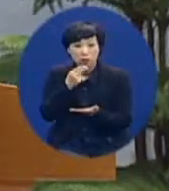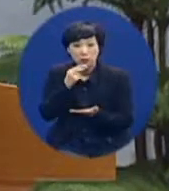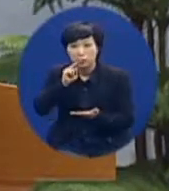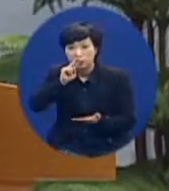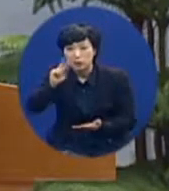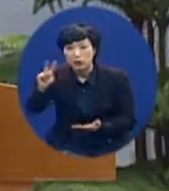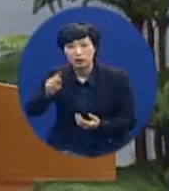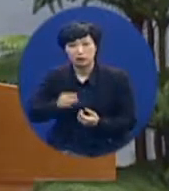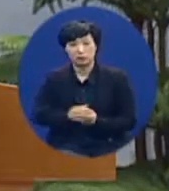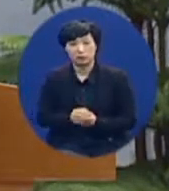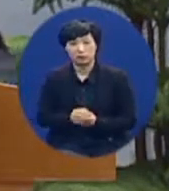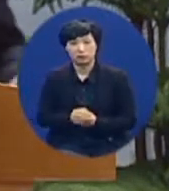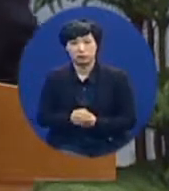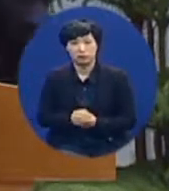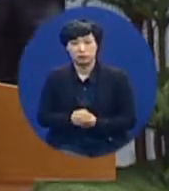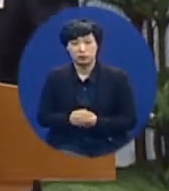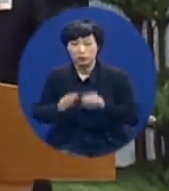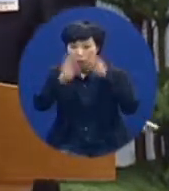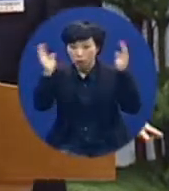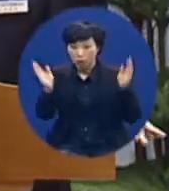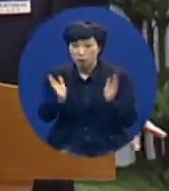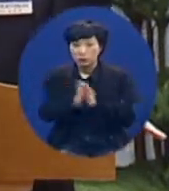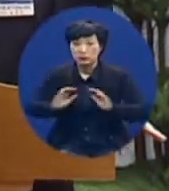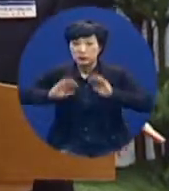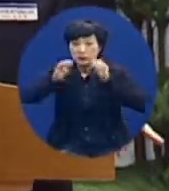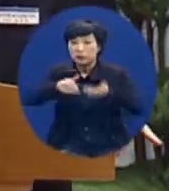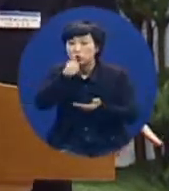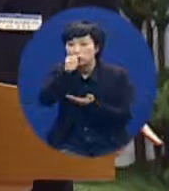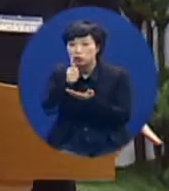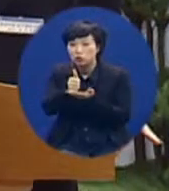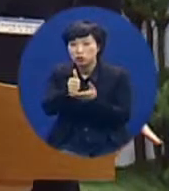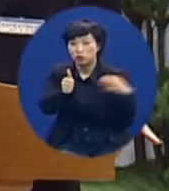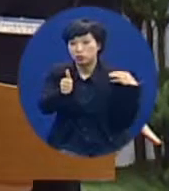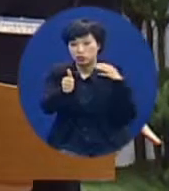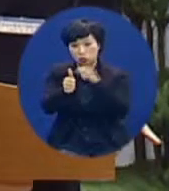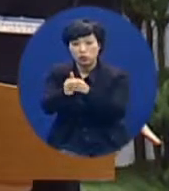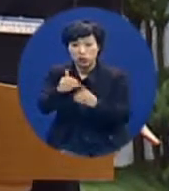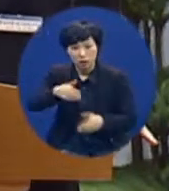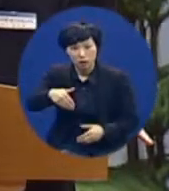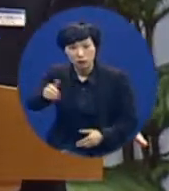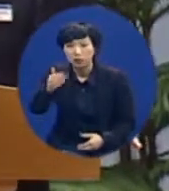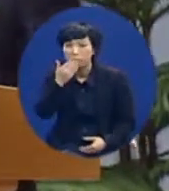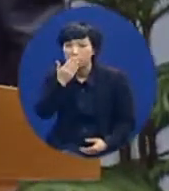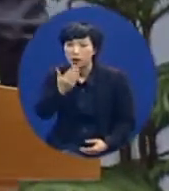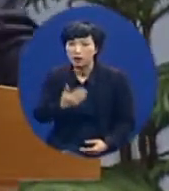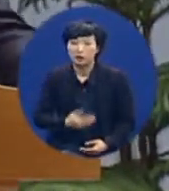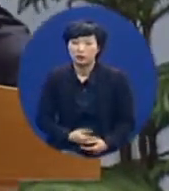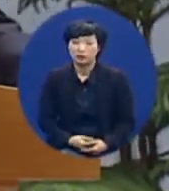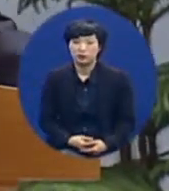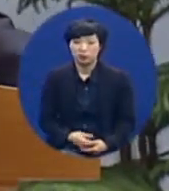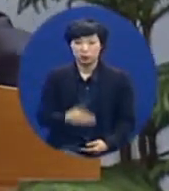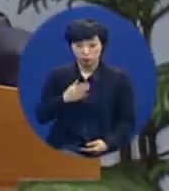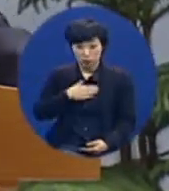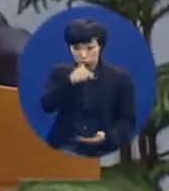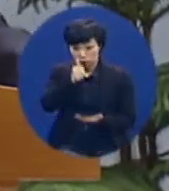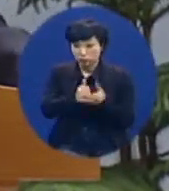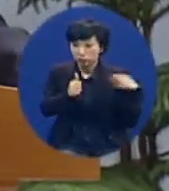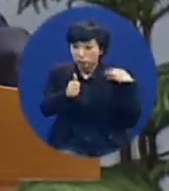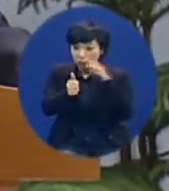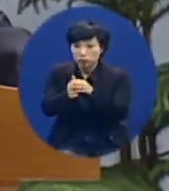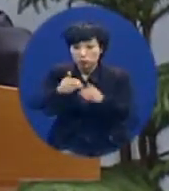When he has no sin, he can take away the sin of the world and mine.